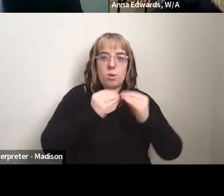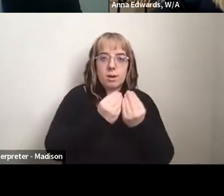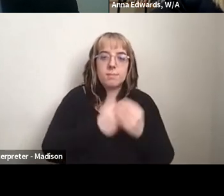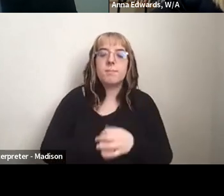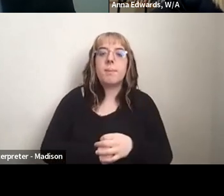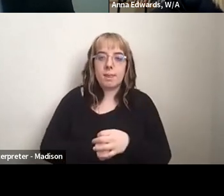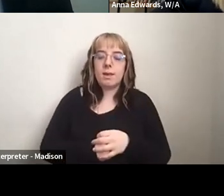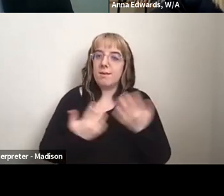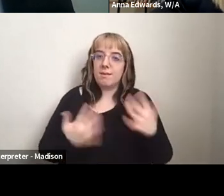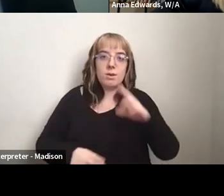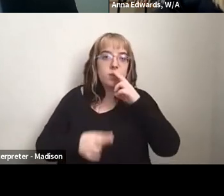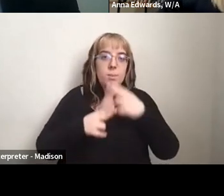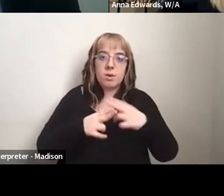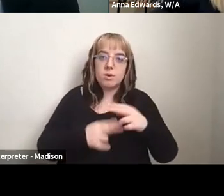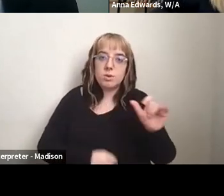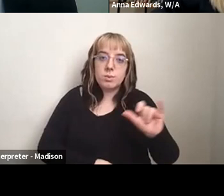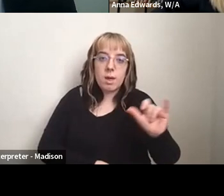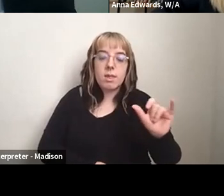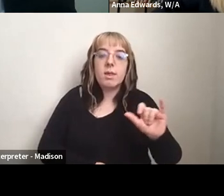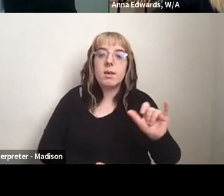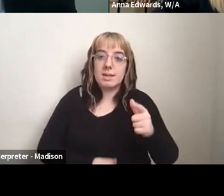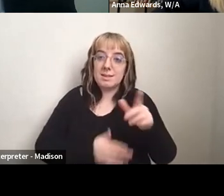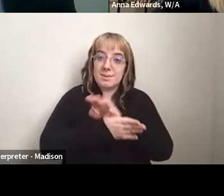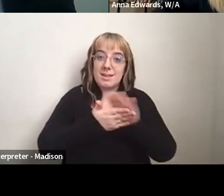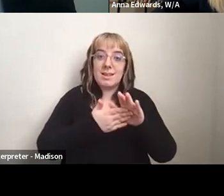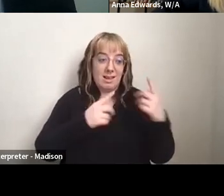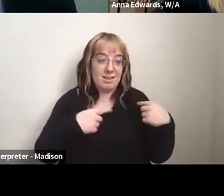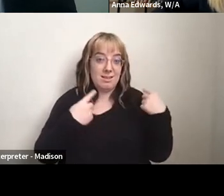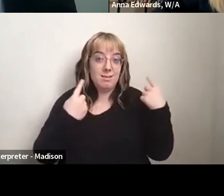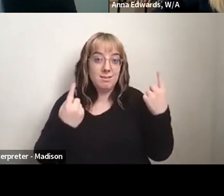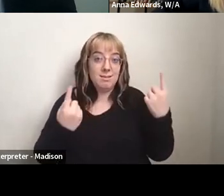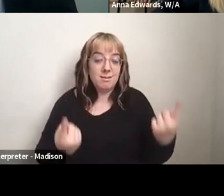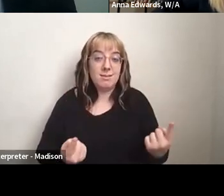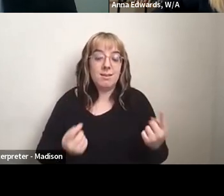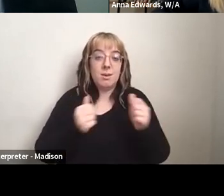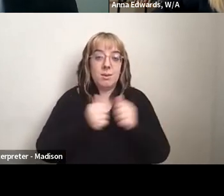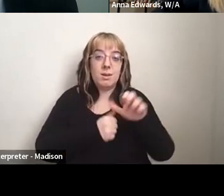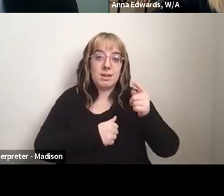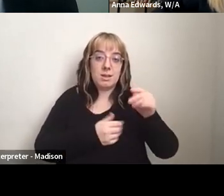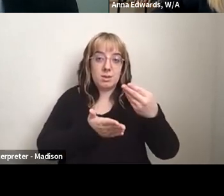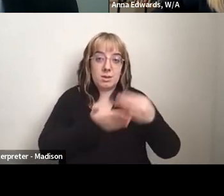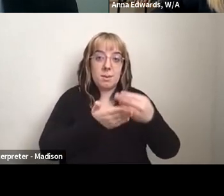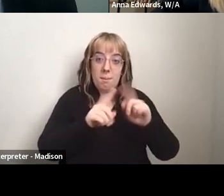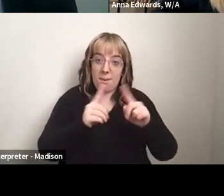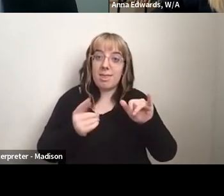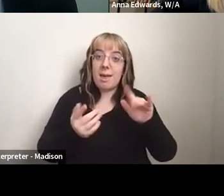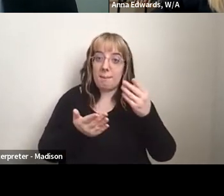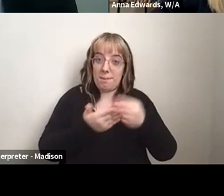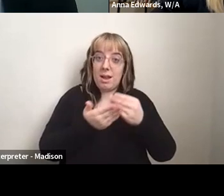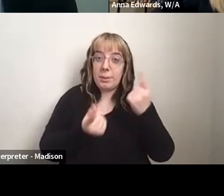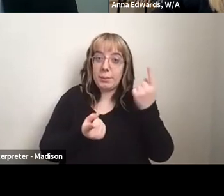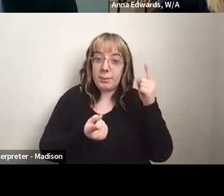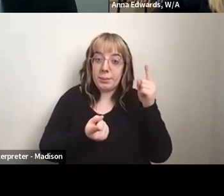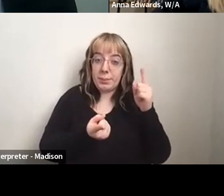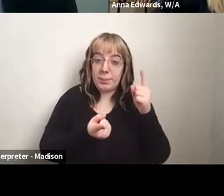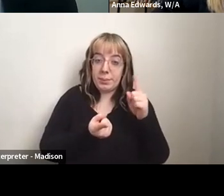you mentioned, it's been nice years, the last couple of years with ESSER dollars, but that money's going away. And so we need to be